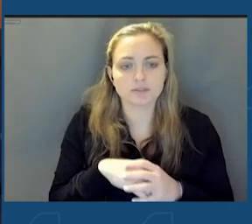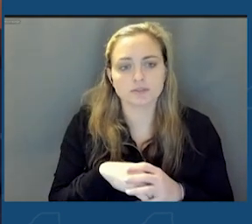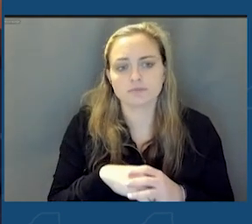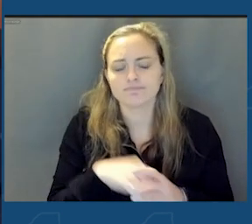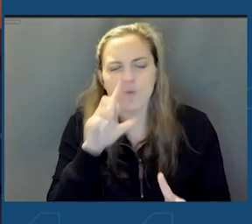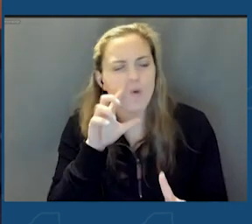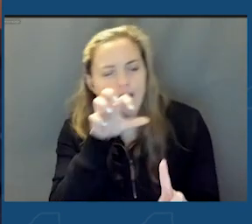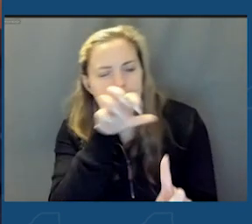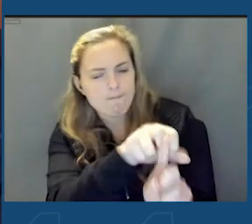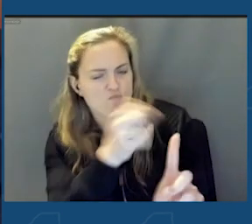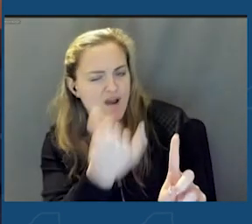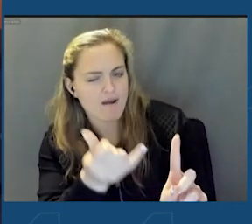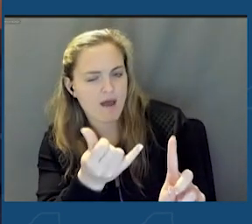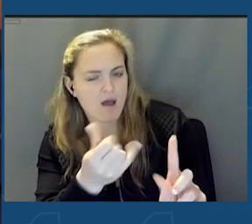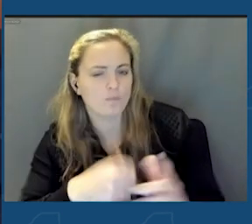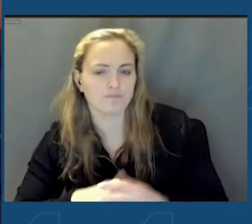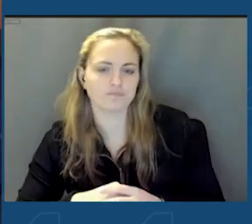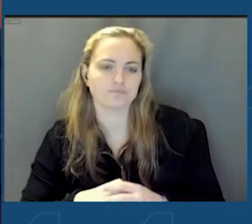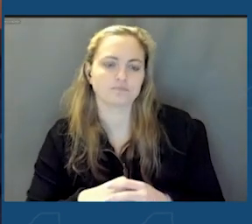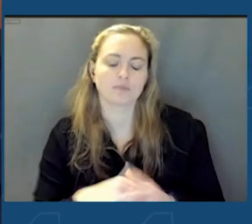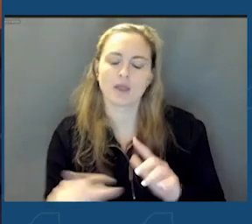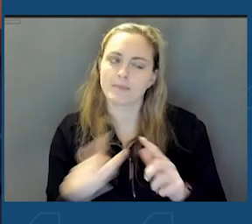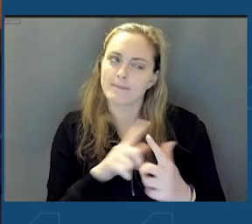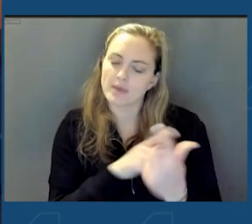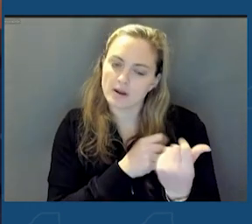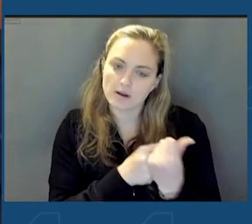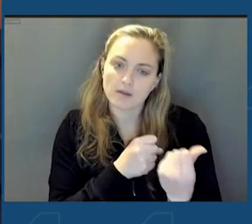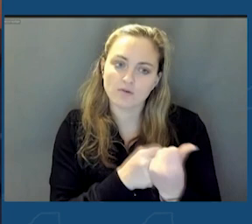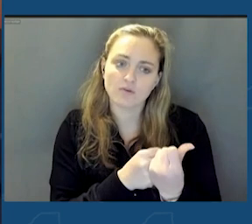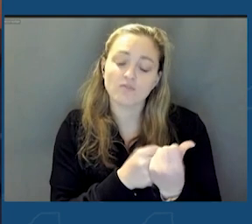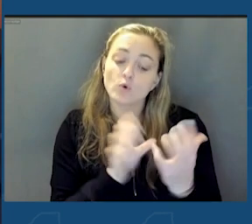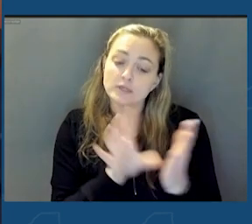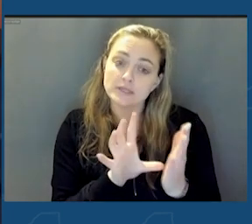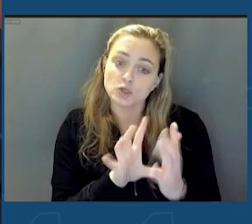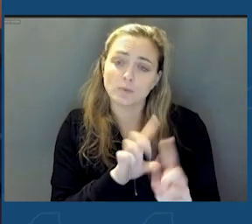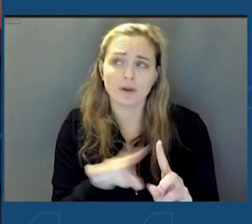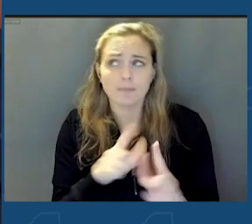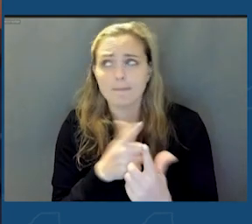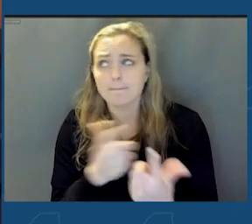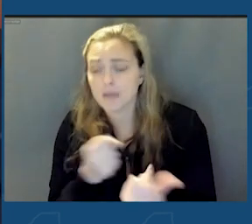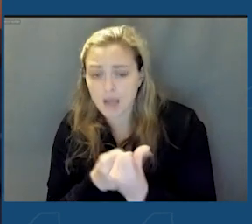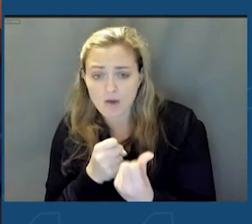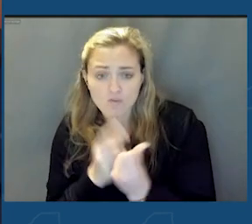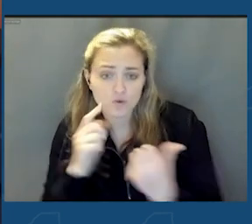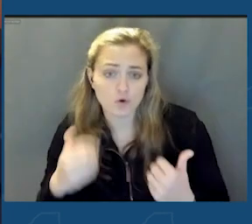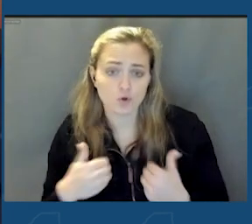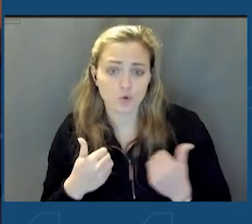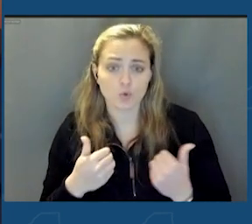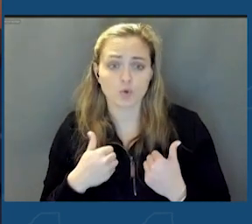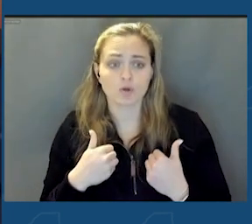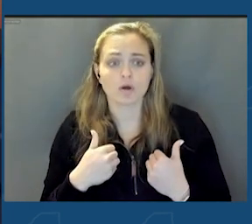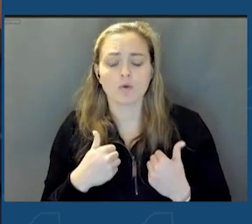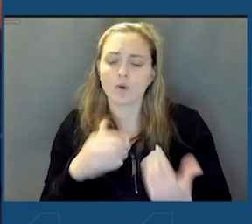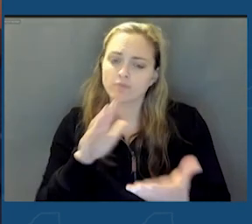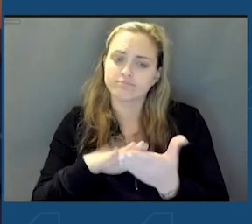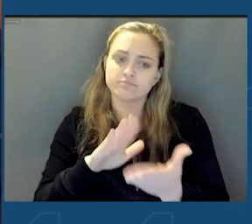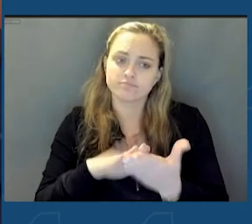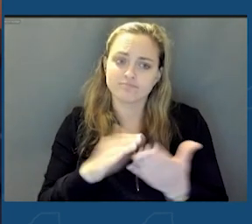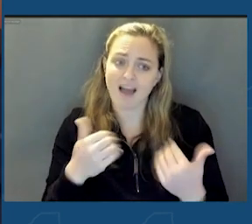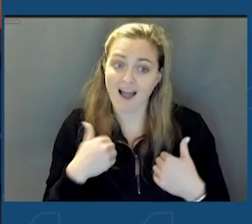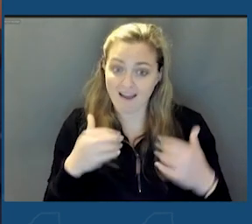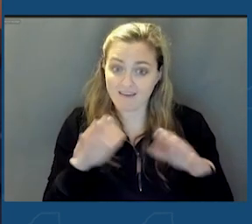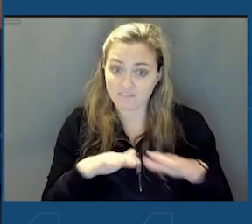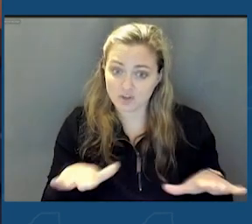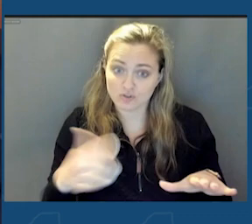now, I am a big advocate for seniors, but I'm a big advocate for youth. So I just want to shout out our children, our